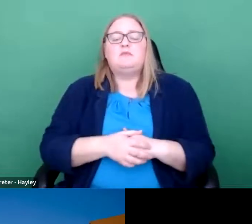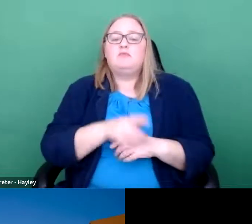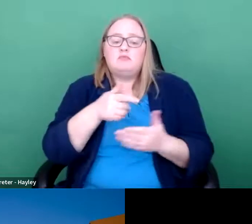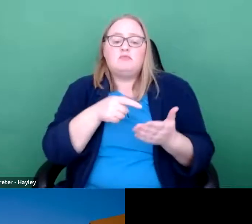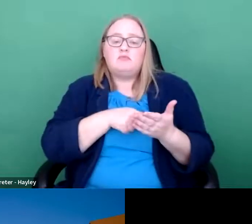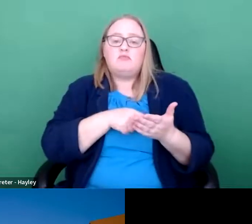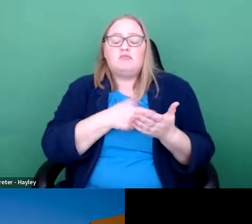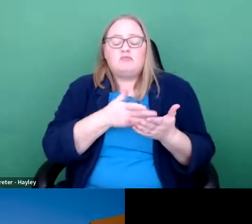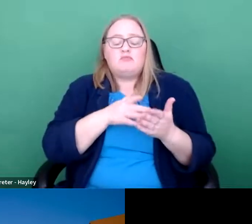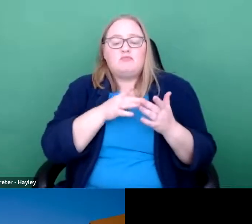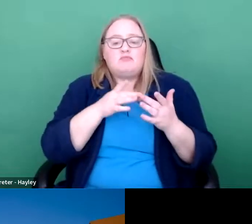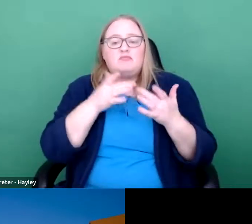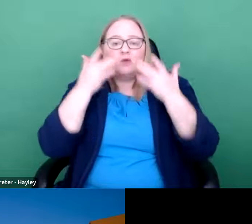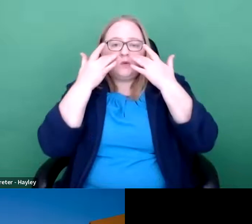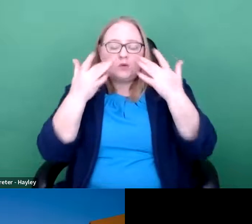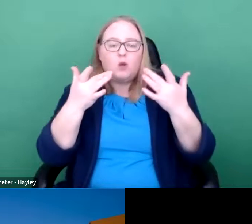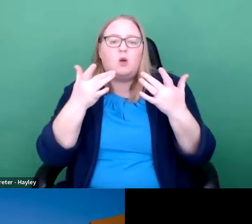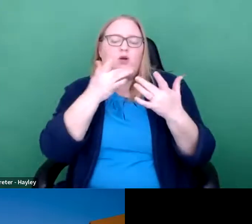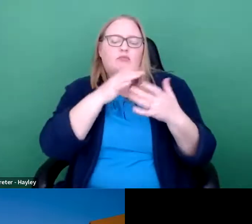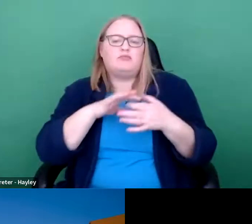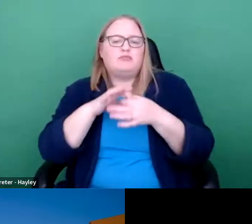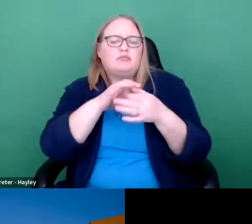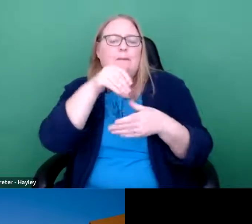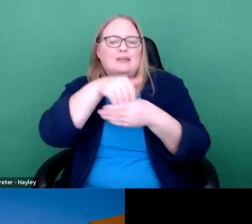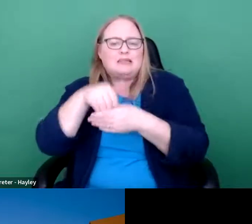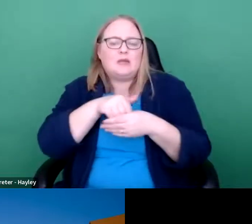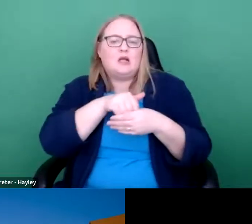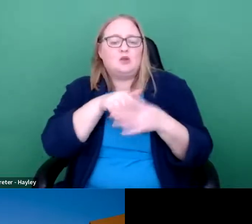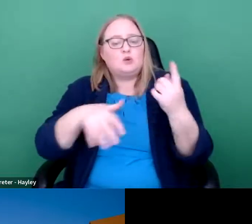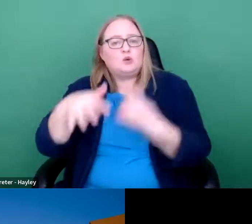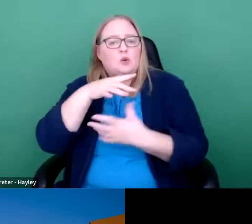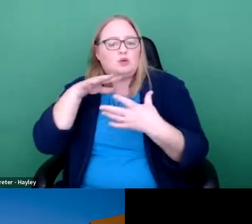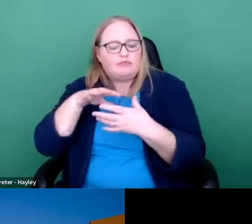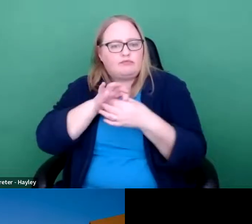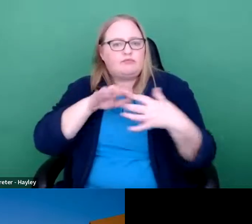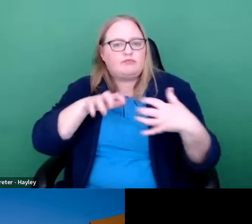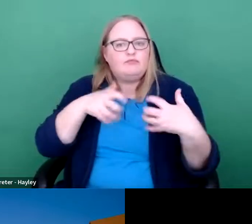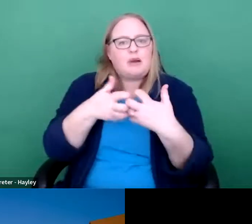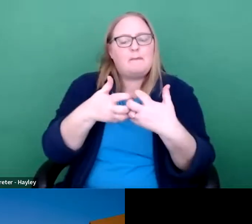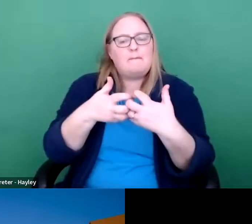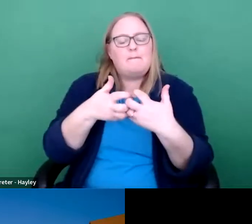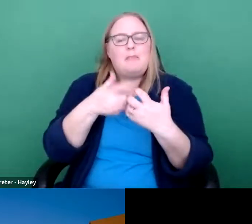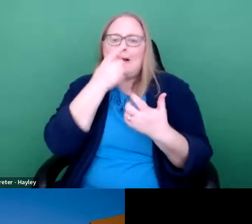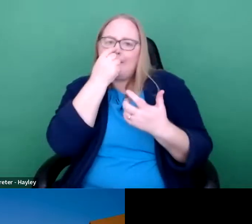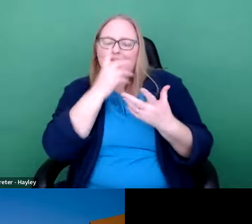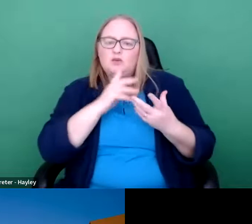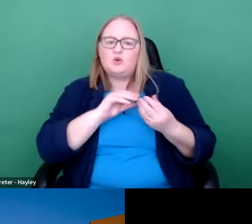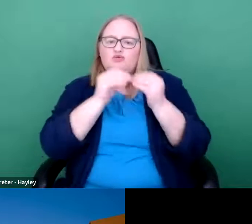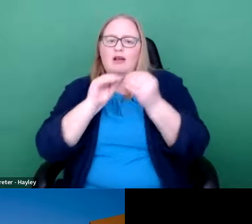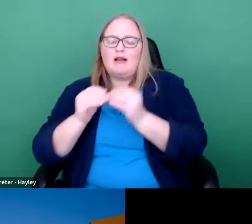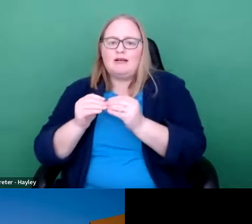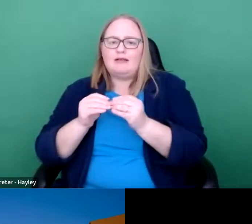political participation to social connectedness and the ability to create. And she does this across